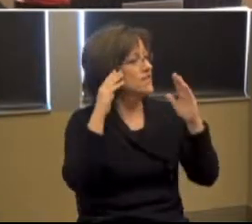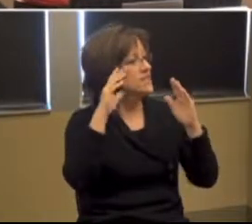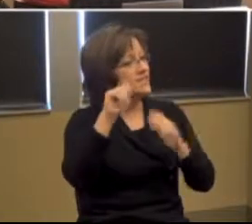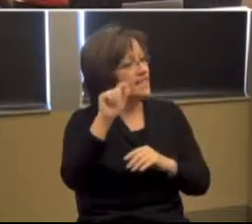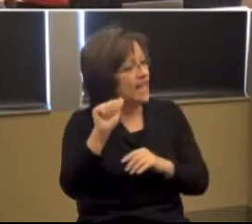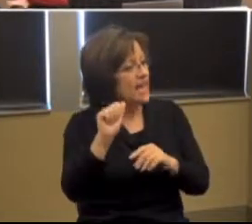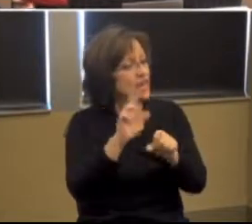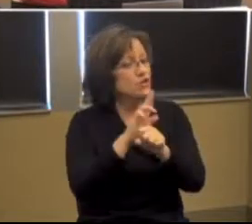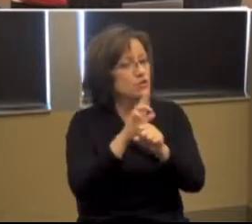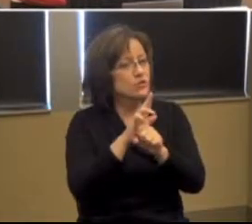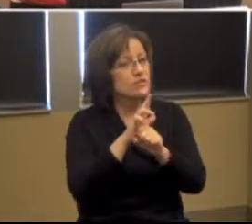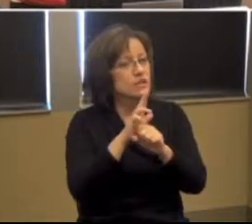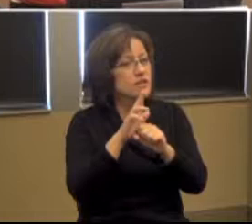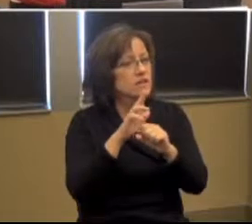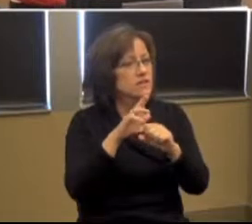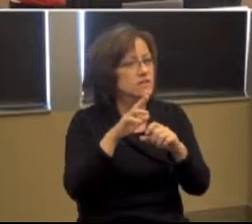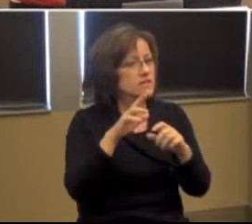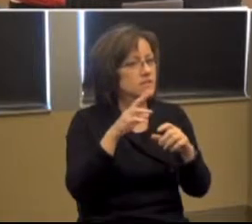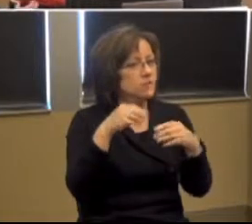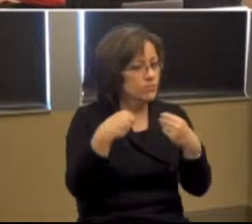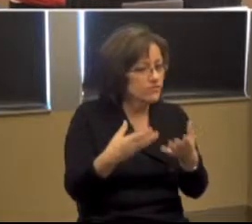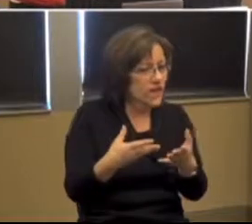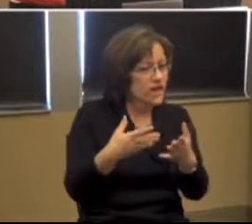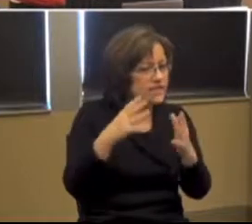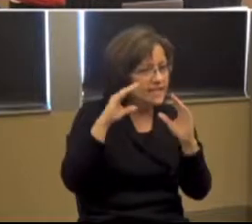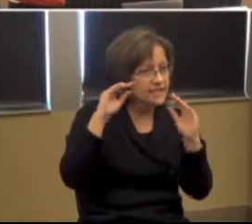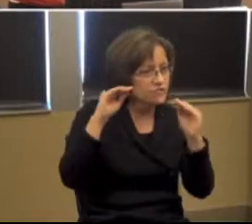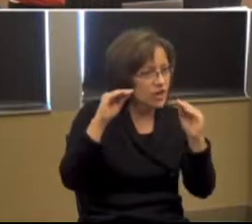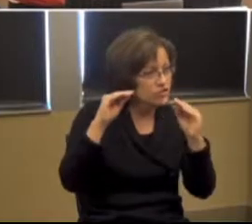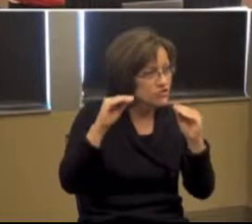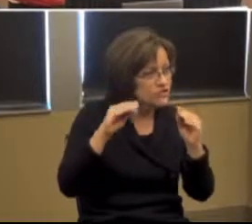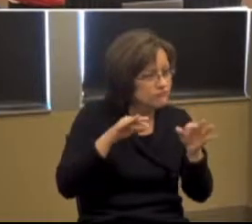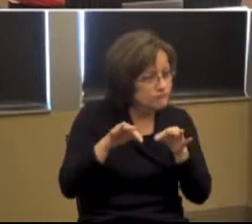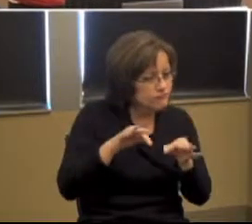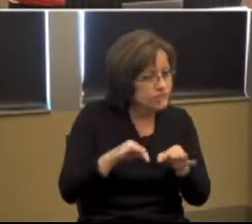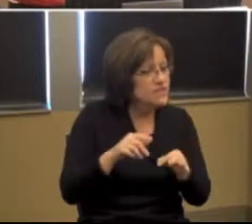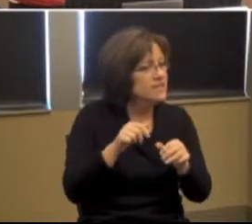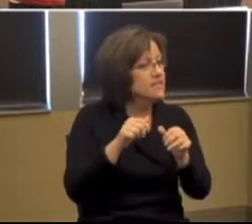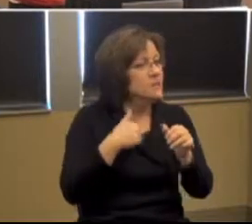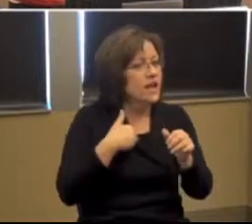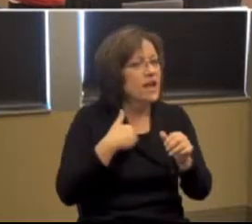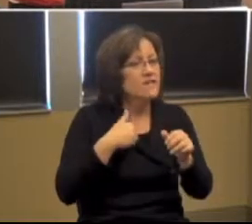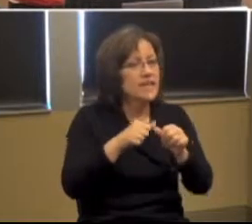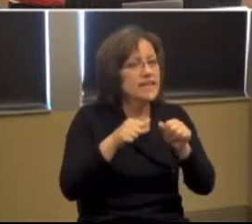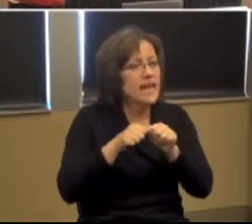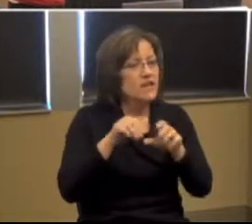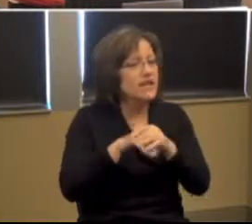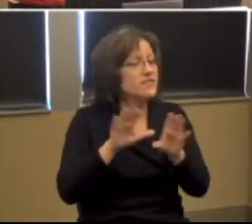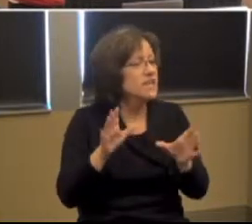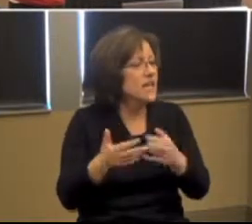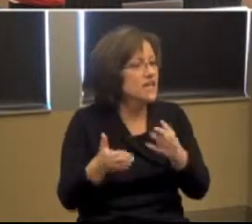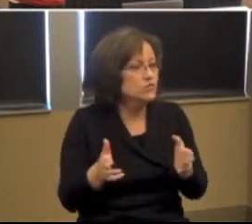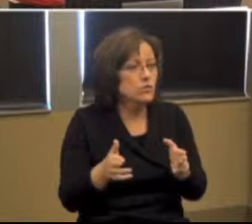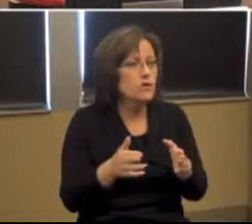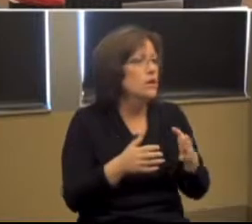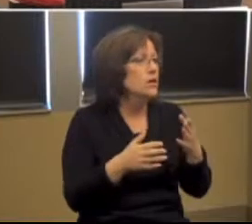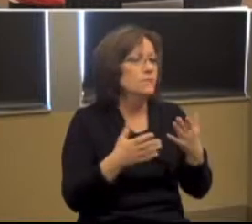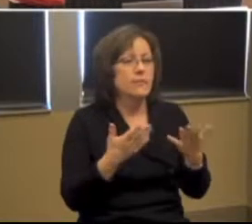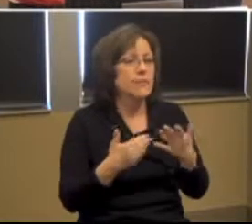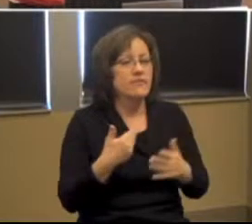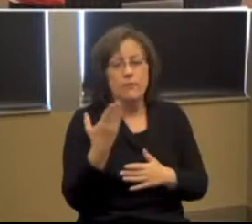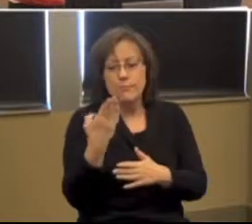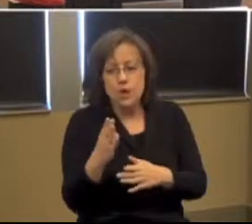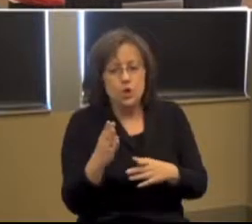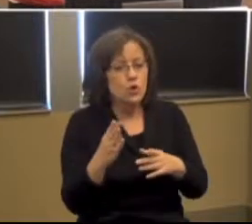as instruction to provide instruction, and so they'll each have an area within the classroom. So it might be blue, and blue means reading, so you're going to go